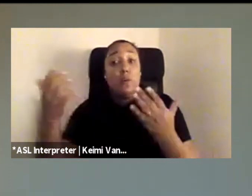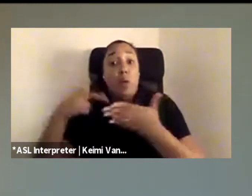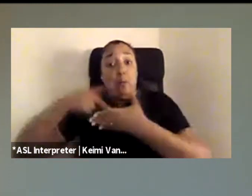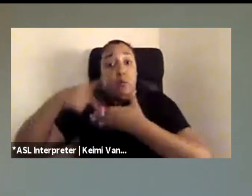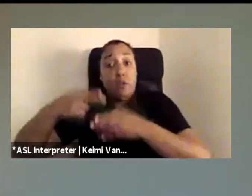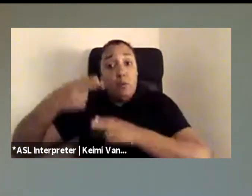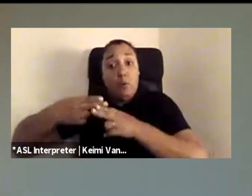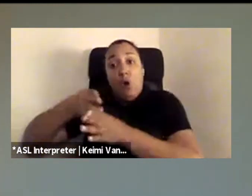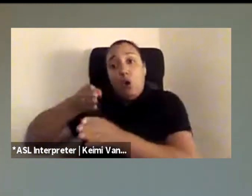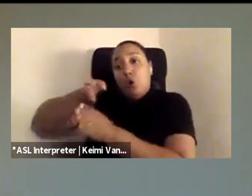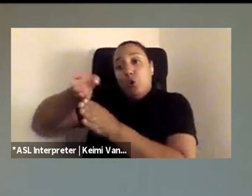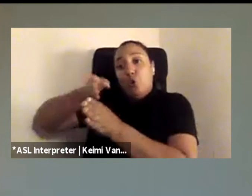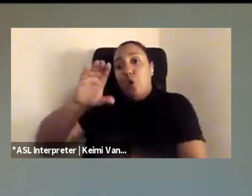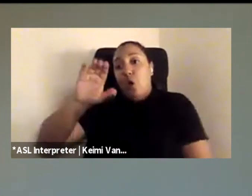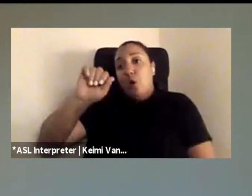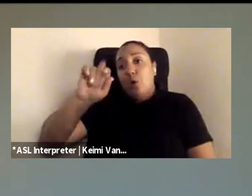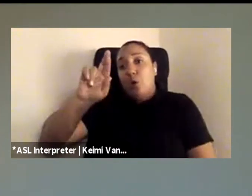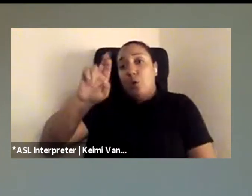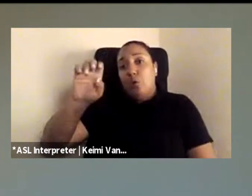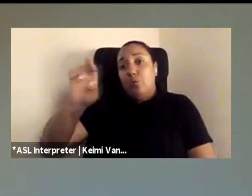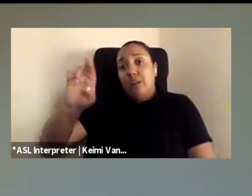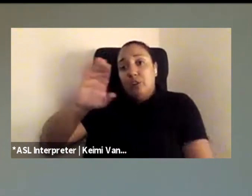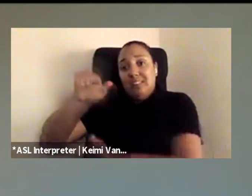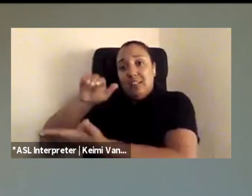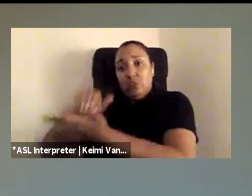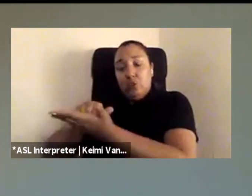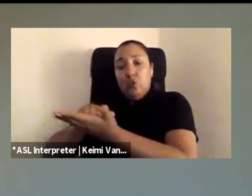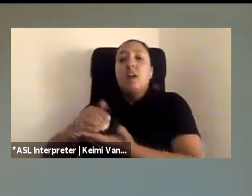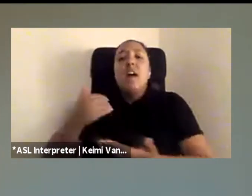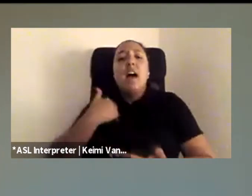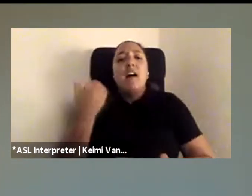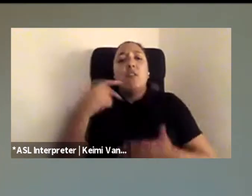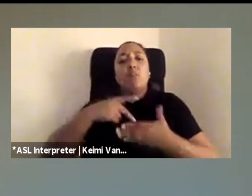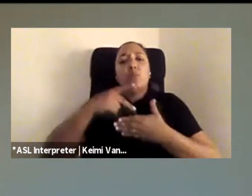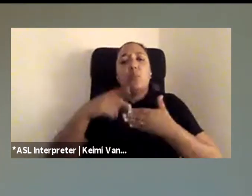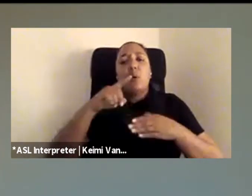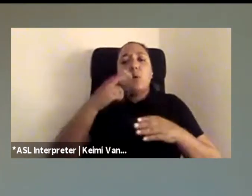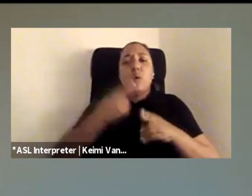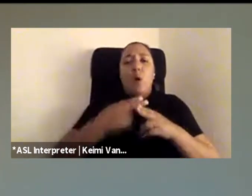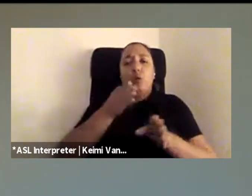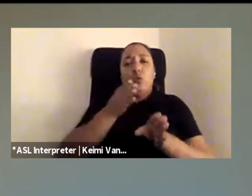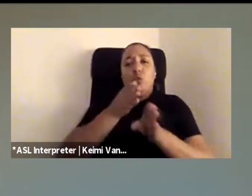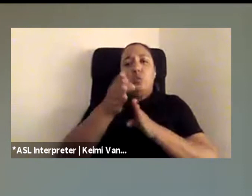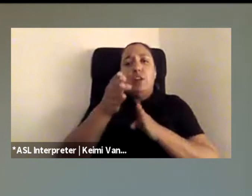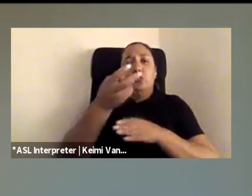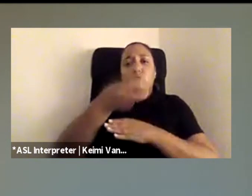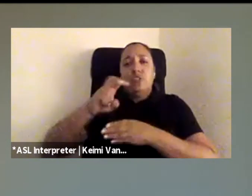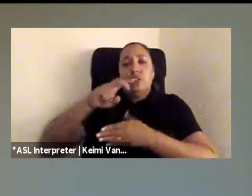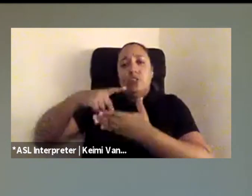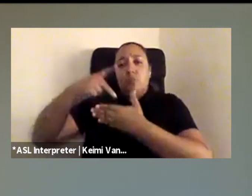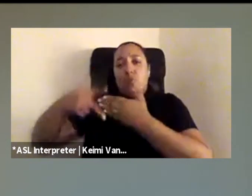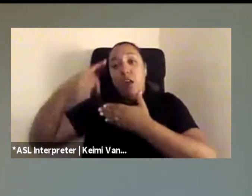a scholarship program called the Career Transition for Dancers Scholarship. And this scholarship is not only for dancers